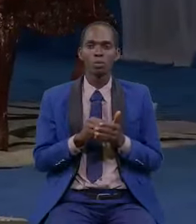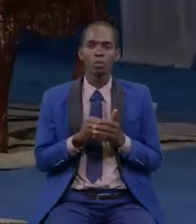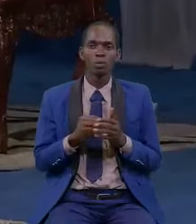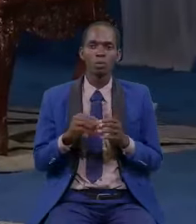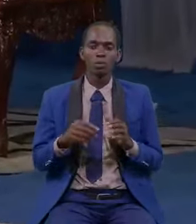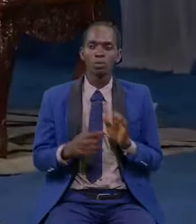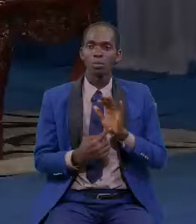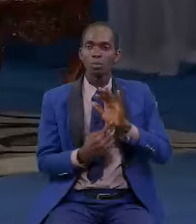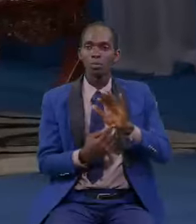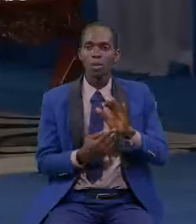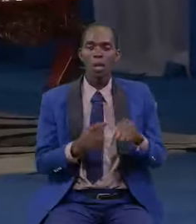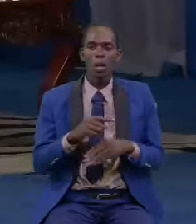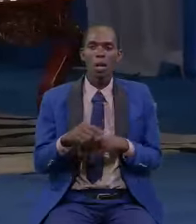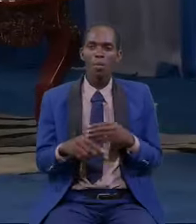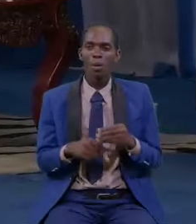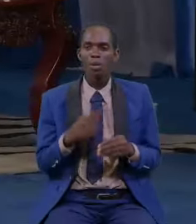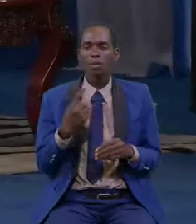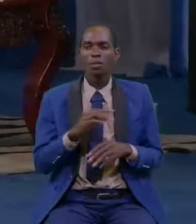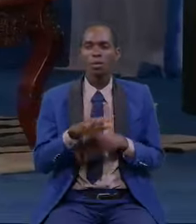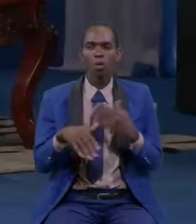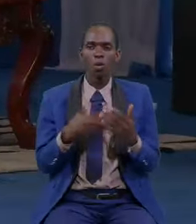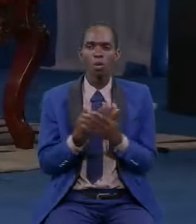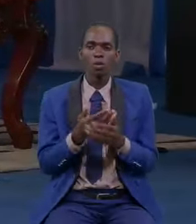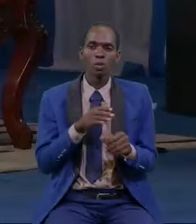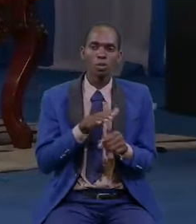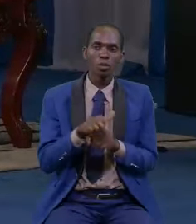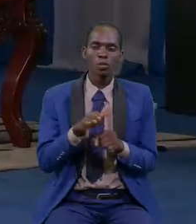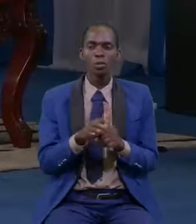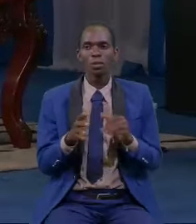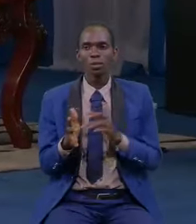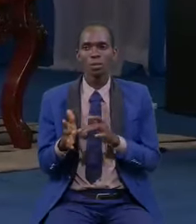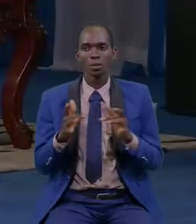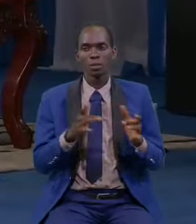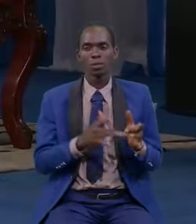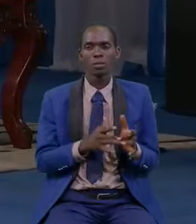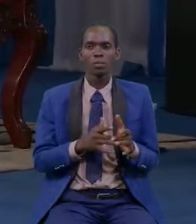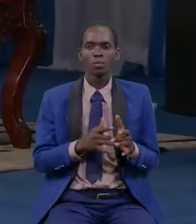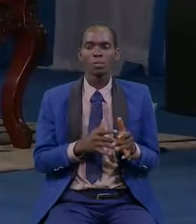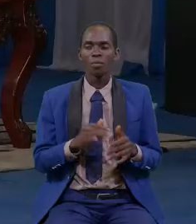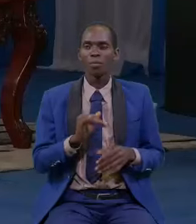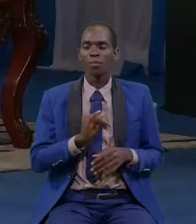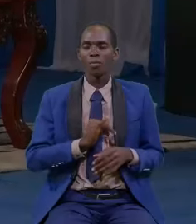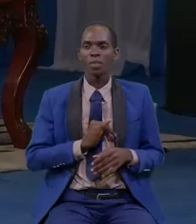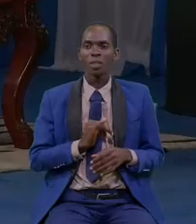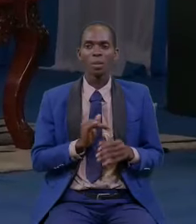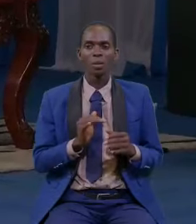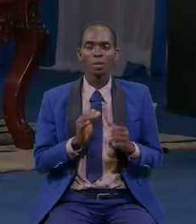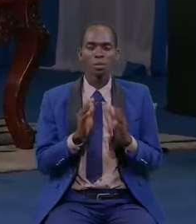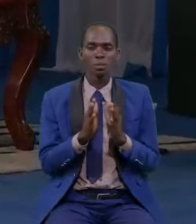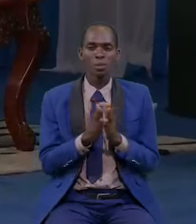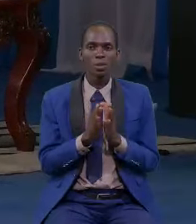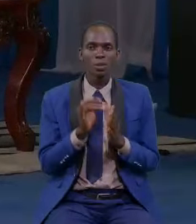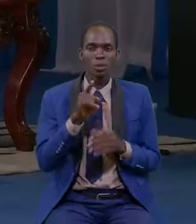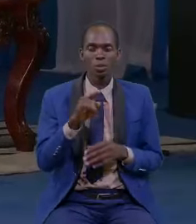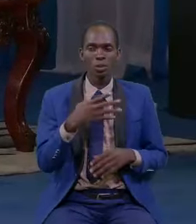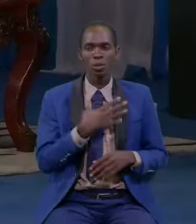the all-sufficient Jesus. I pray that everyone, you and I, everyone